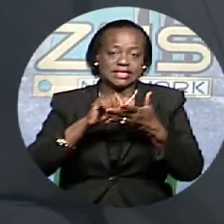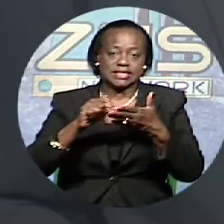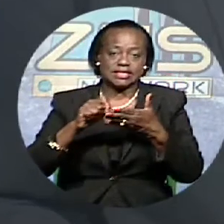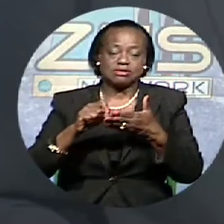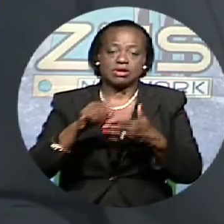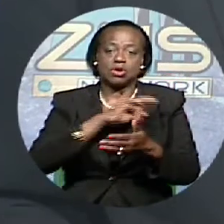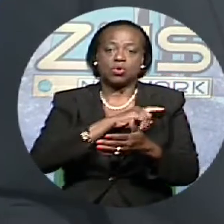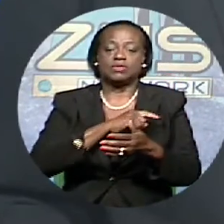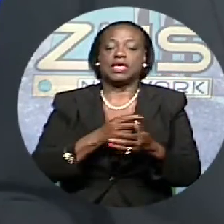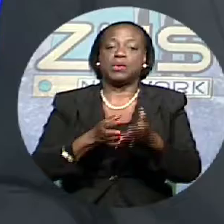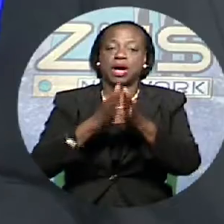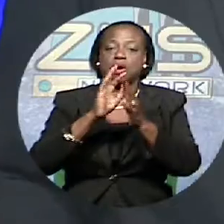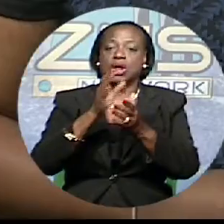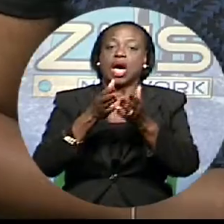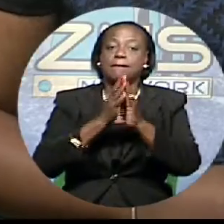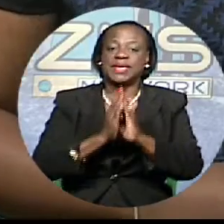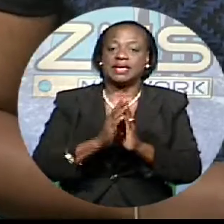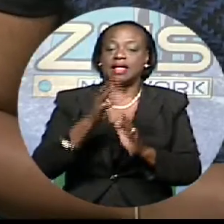their suspensions.